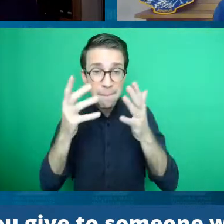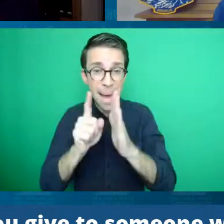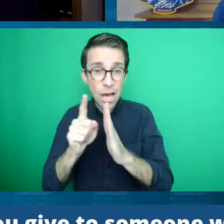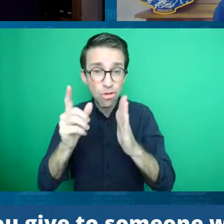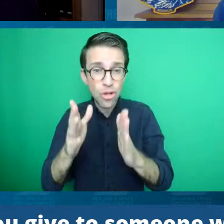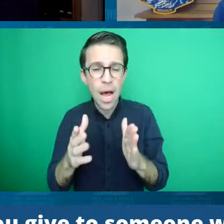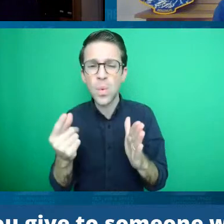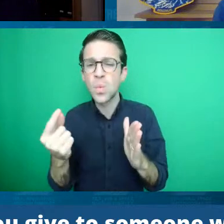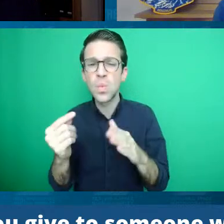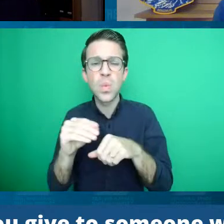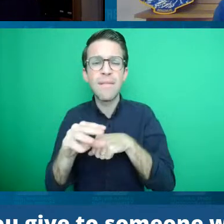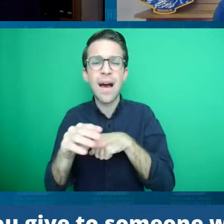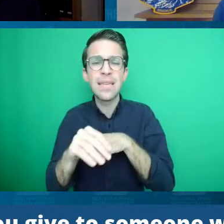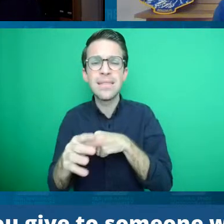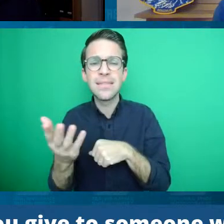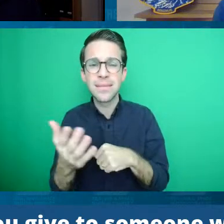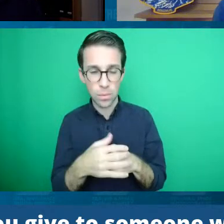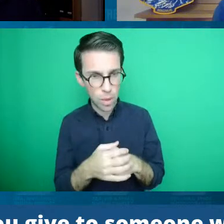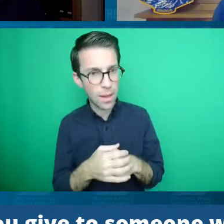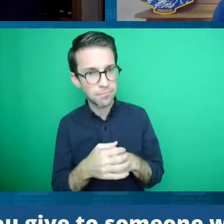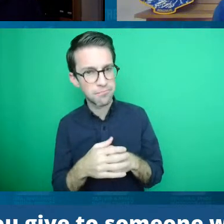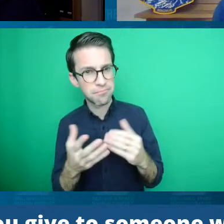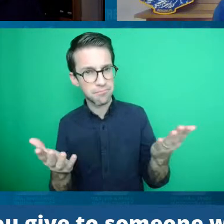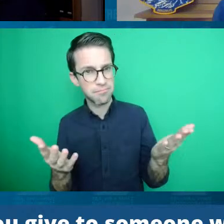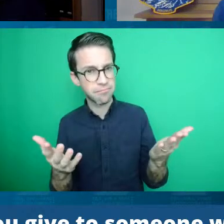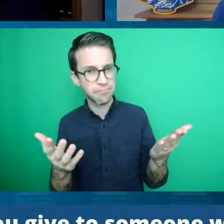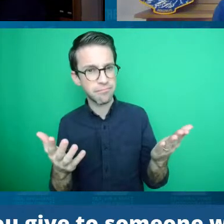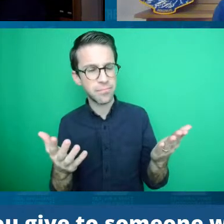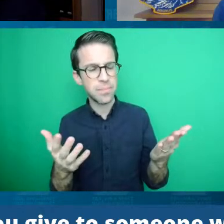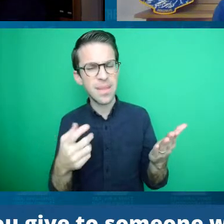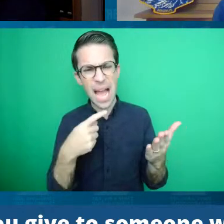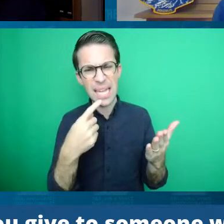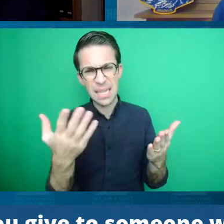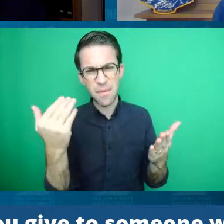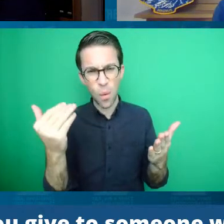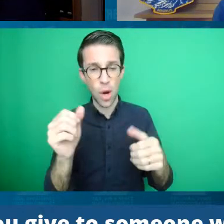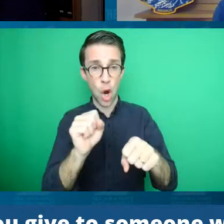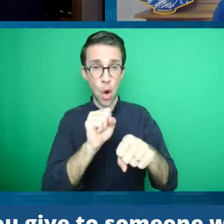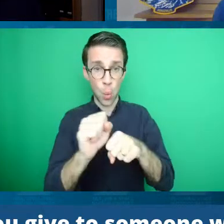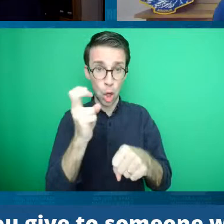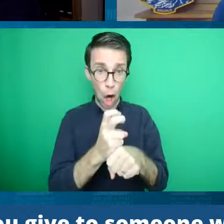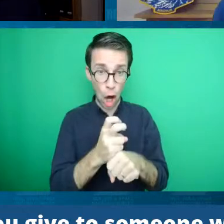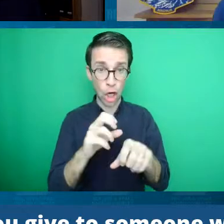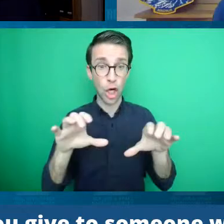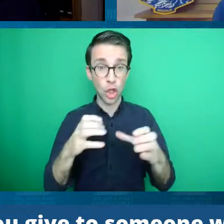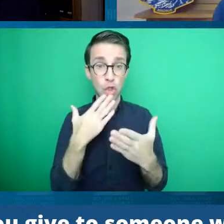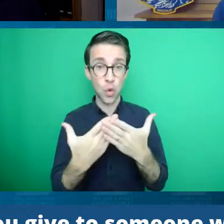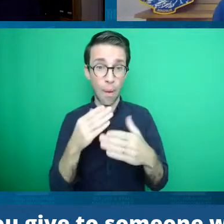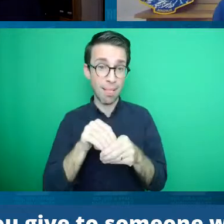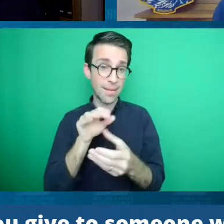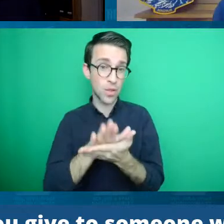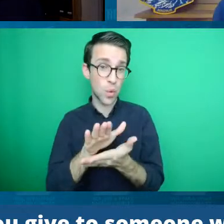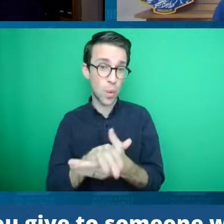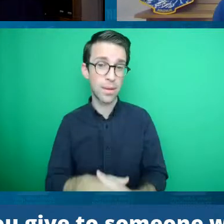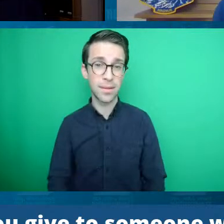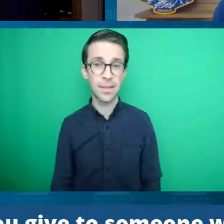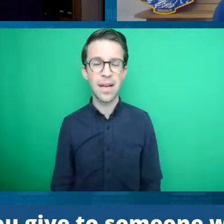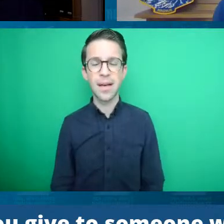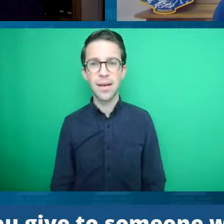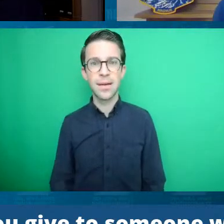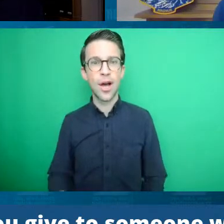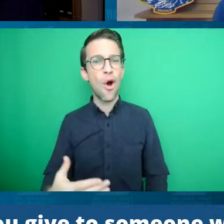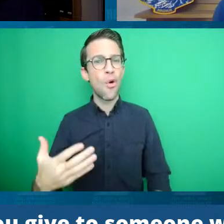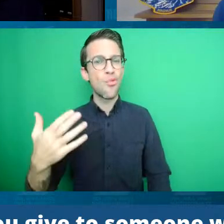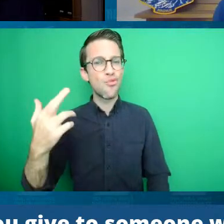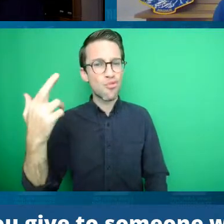touched on it, I think, earlier, and it really is, work hard, do well in school. As I said, there's some reason that teachers are teaching